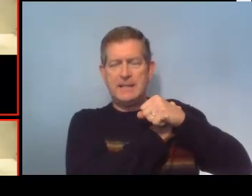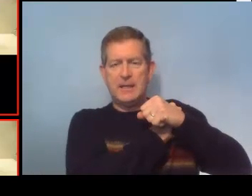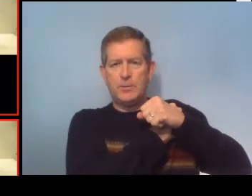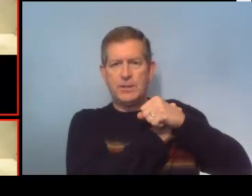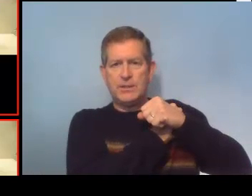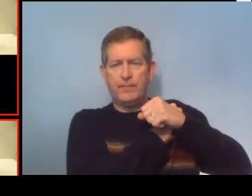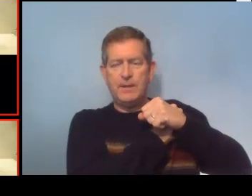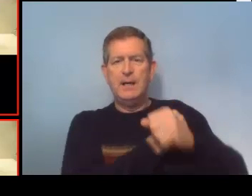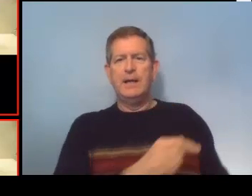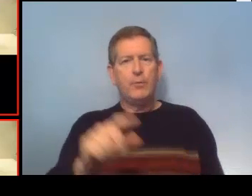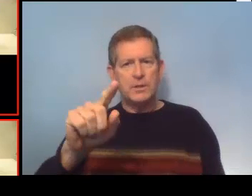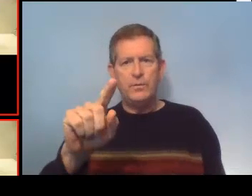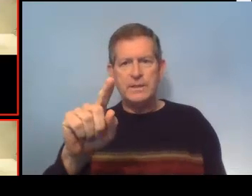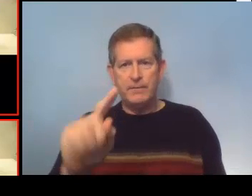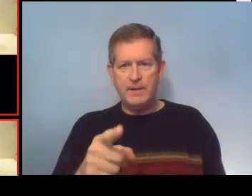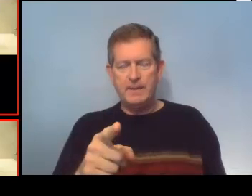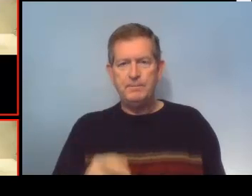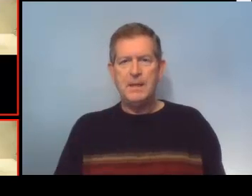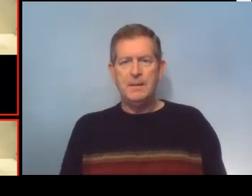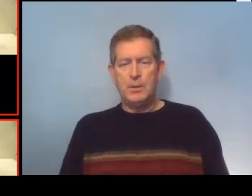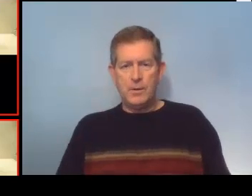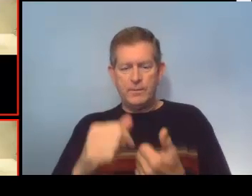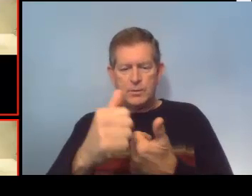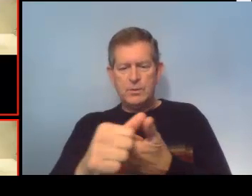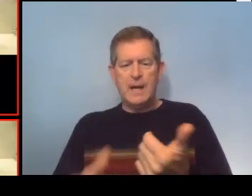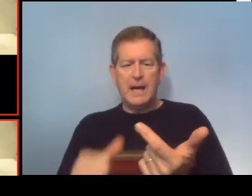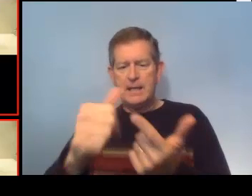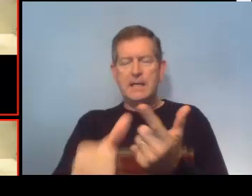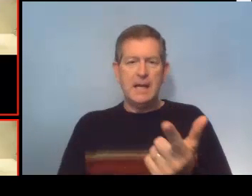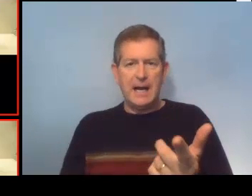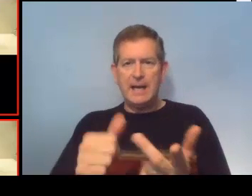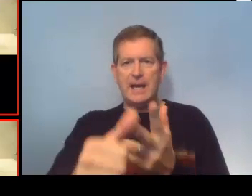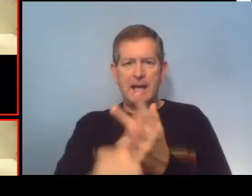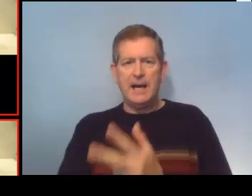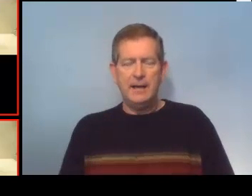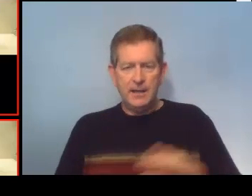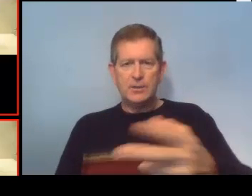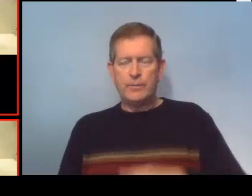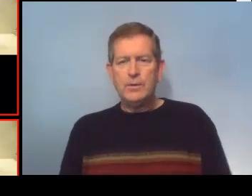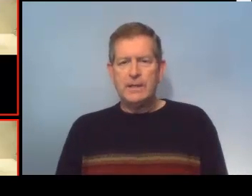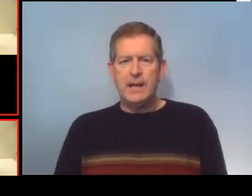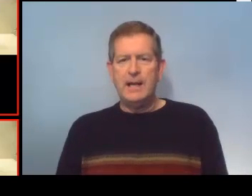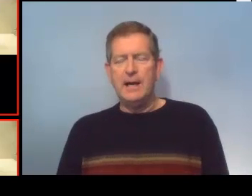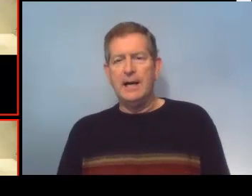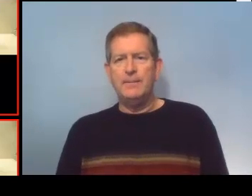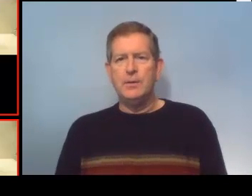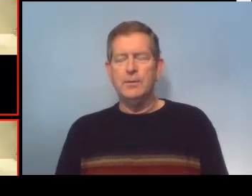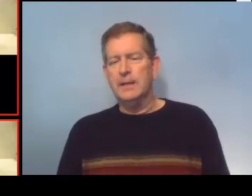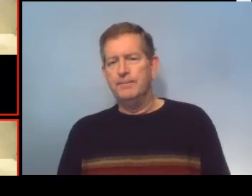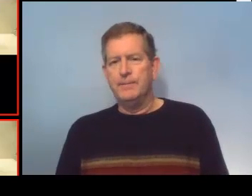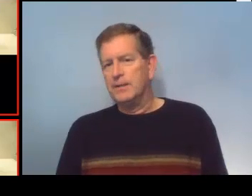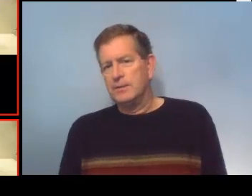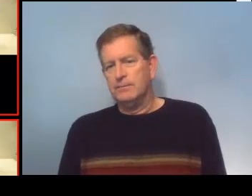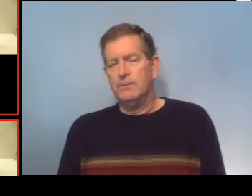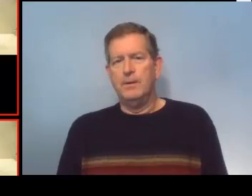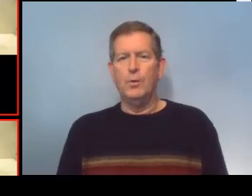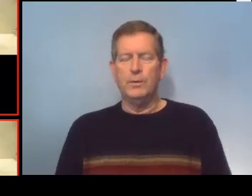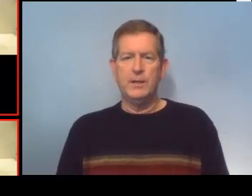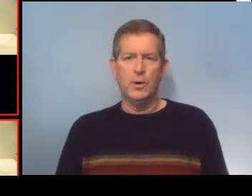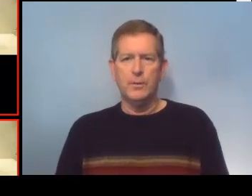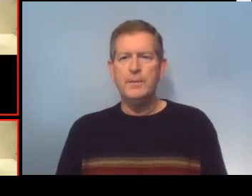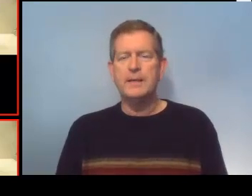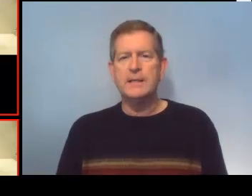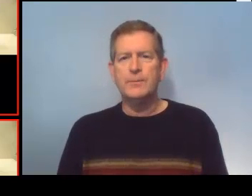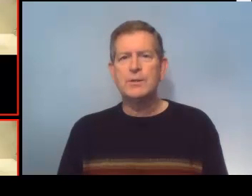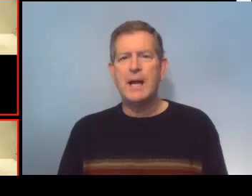the e sound, which is different, and of course vous avez, but you have tu as, il a, elle a. So if you said elle a, that's